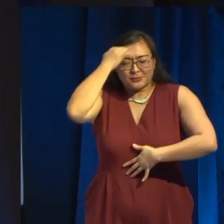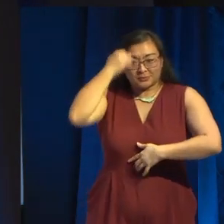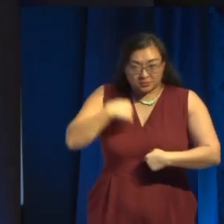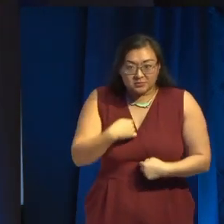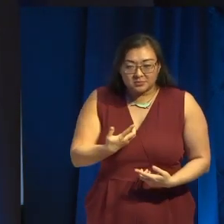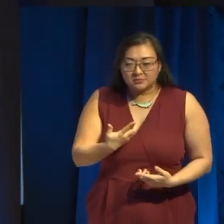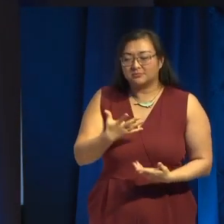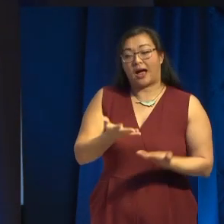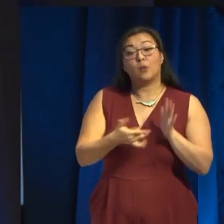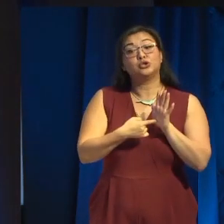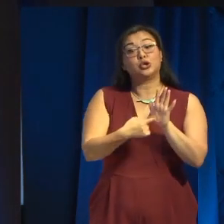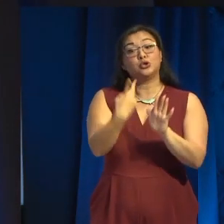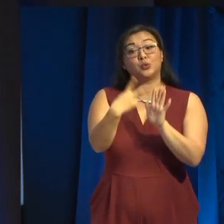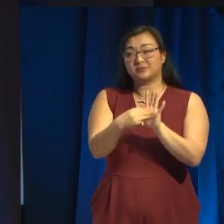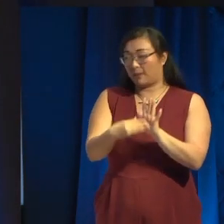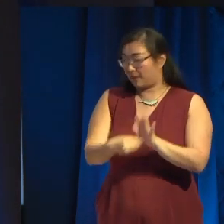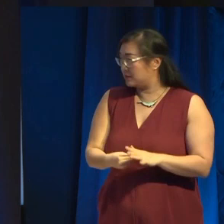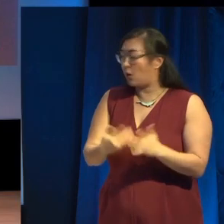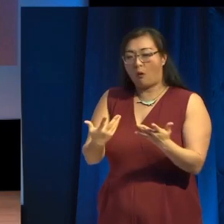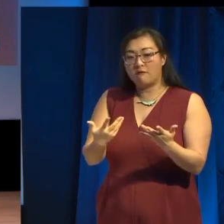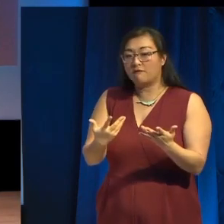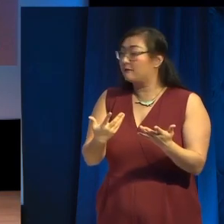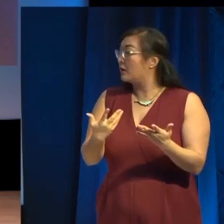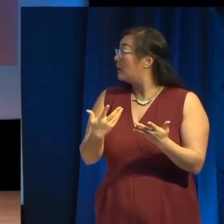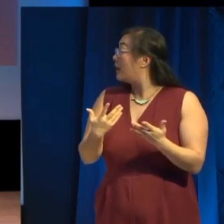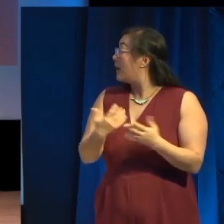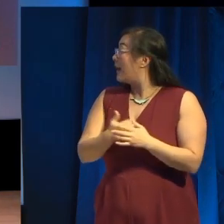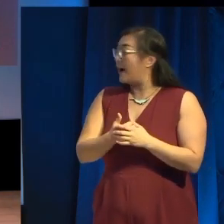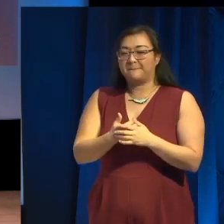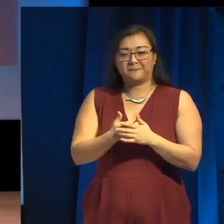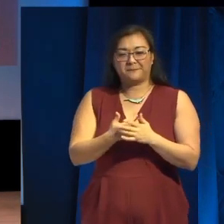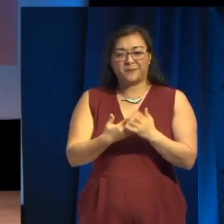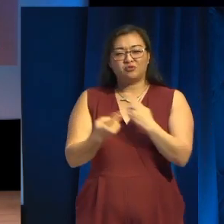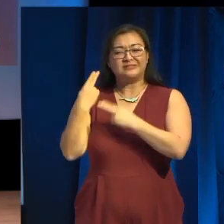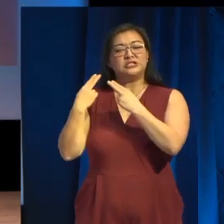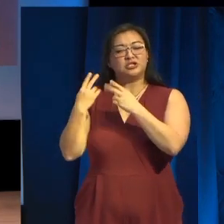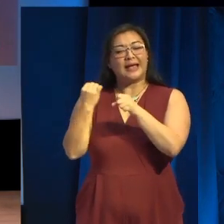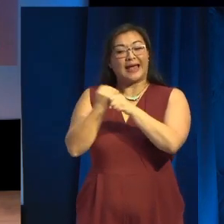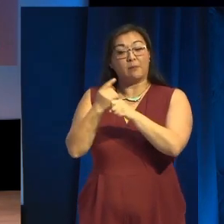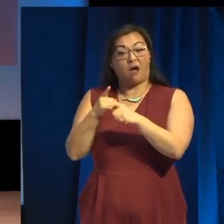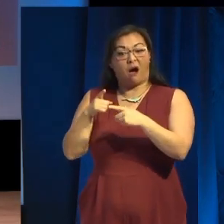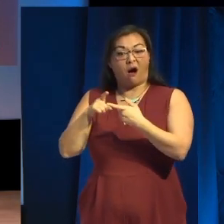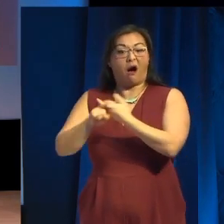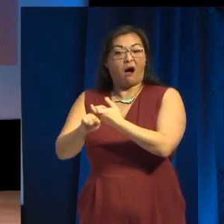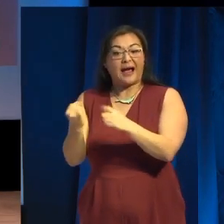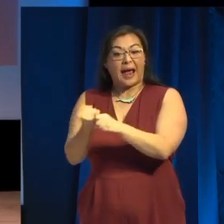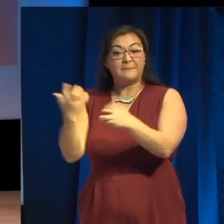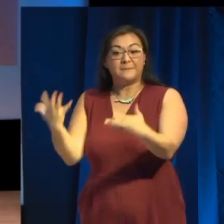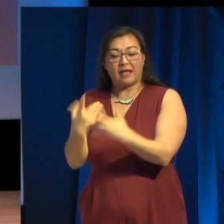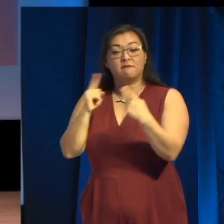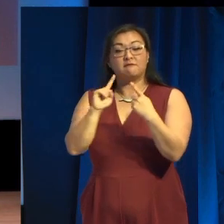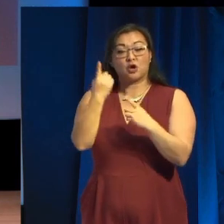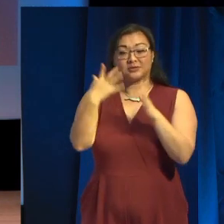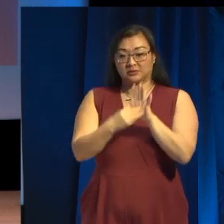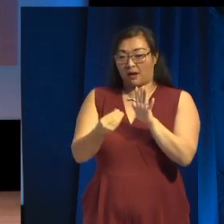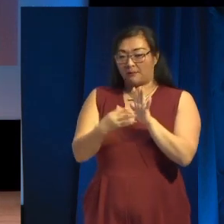here of traditionally gameplay-oriented games. And the first example is a recent